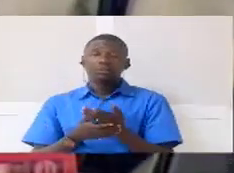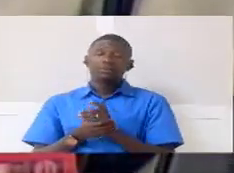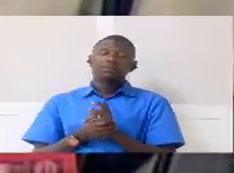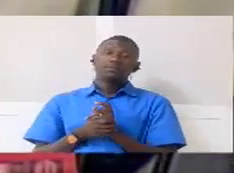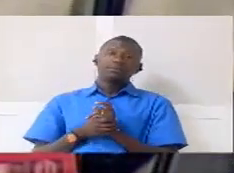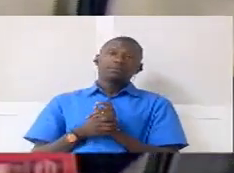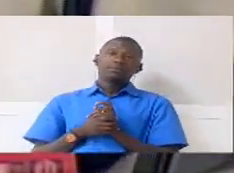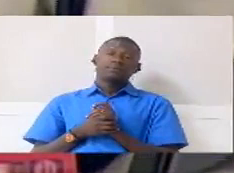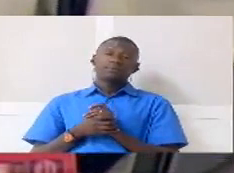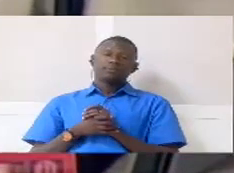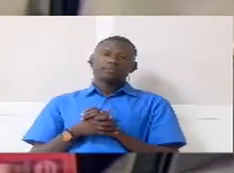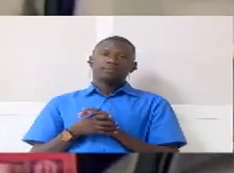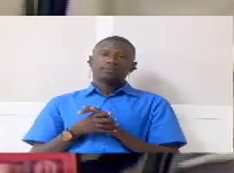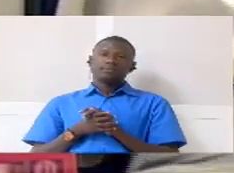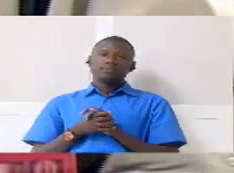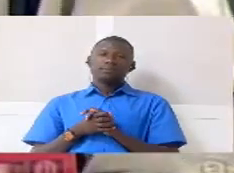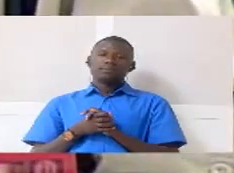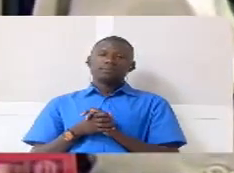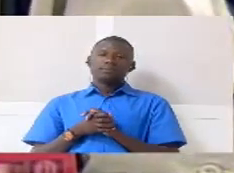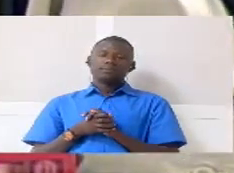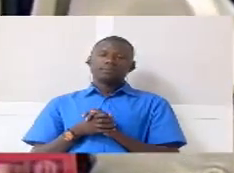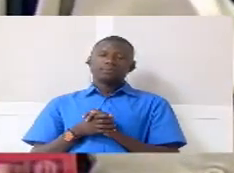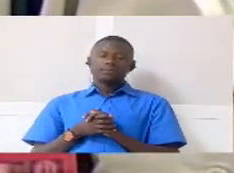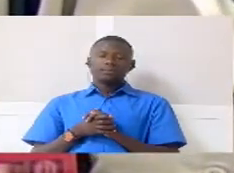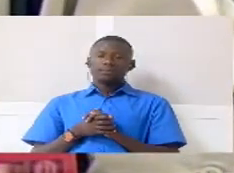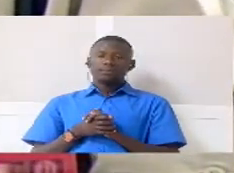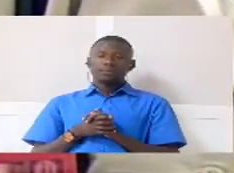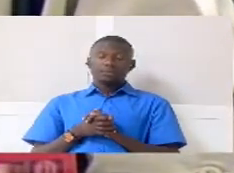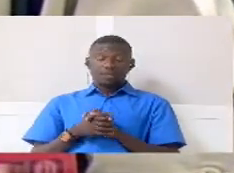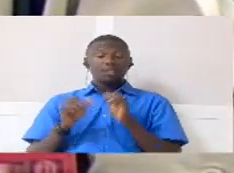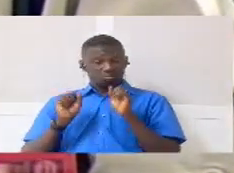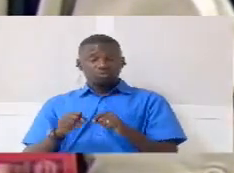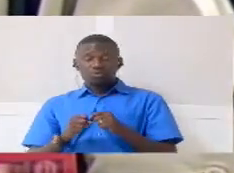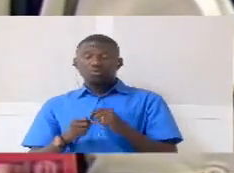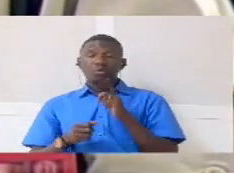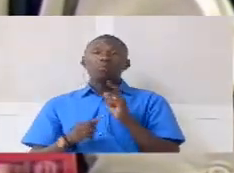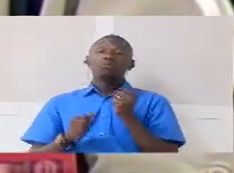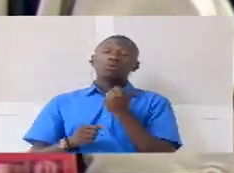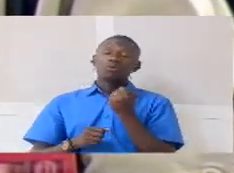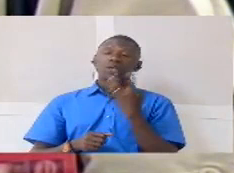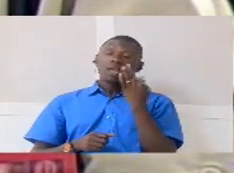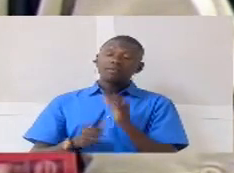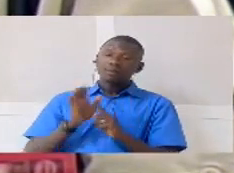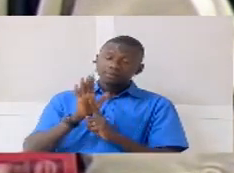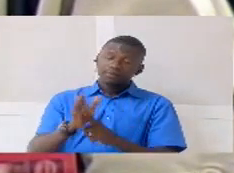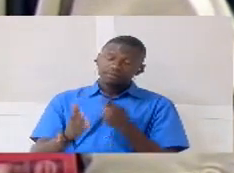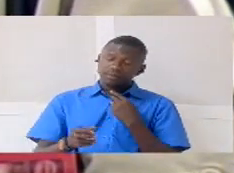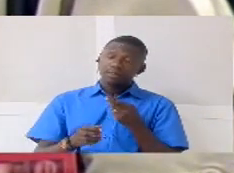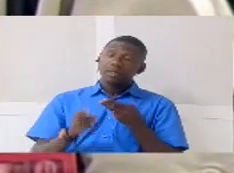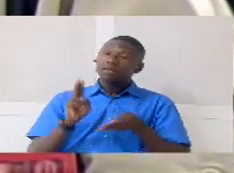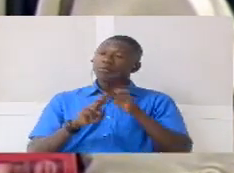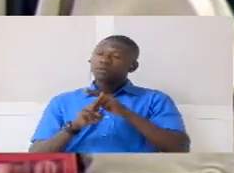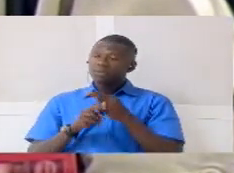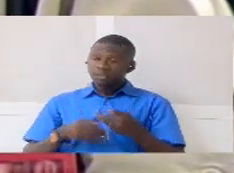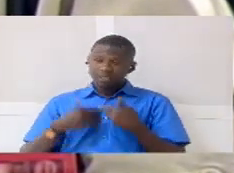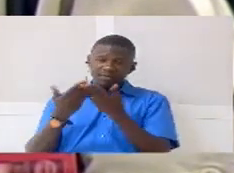ra tandi ko prisina fata malaria la wodo ko baro plodi. No one can deny that because if a report is given that someone was kicked and